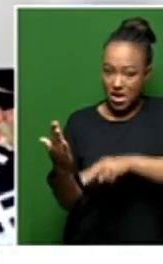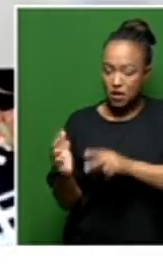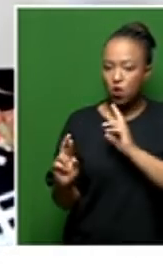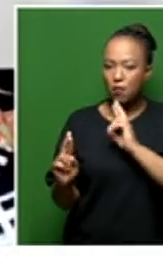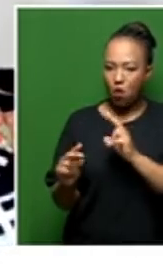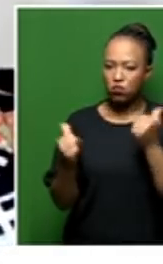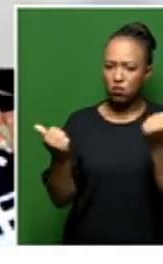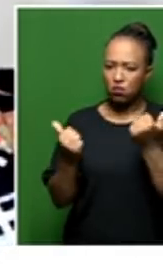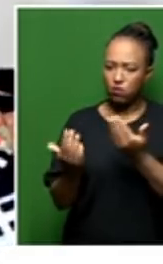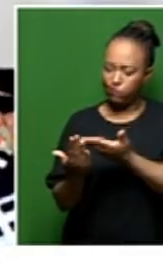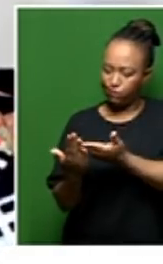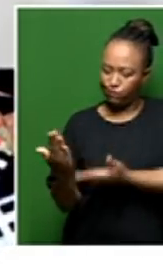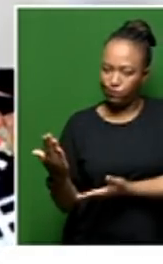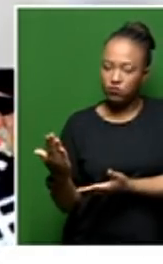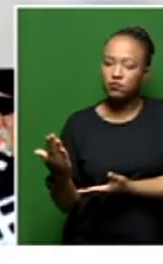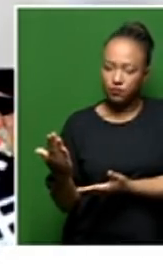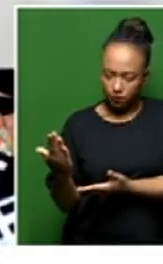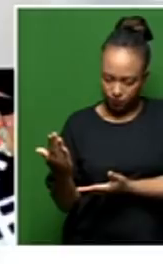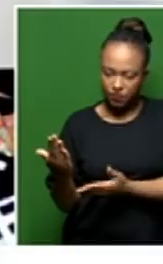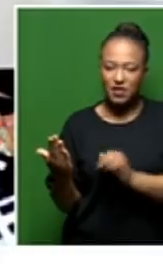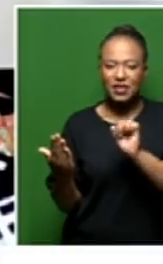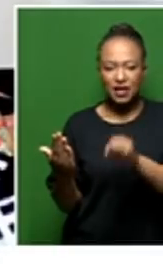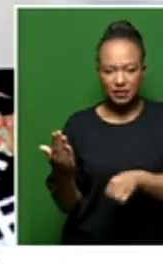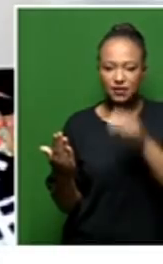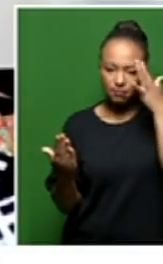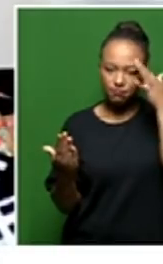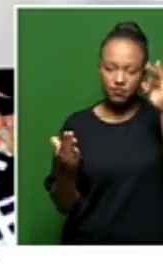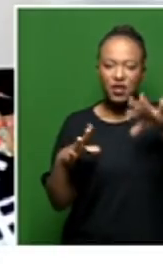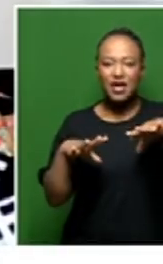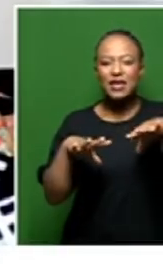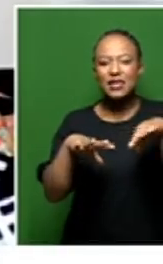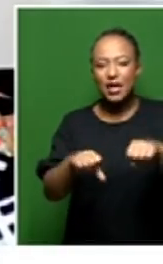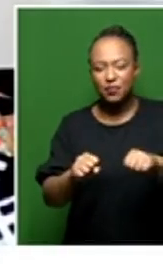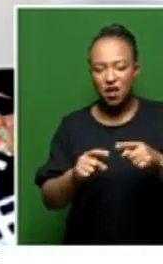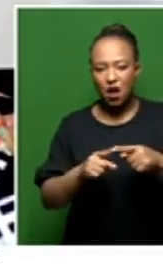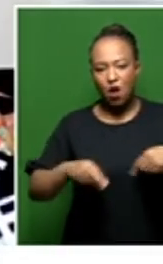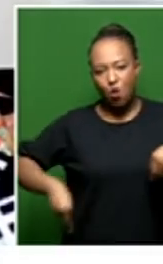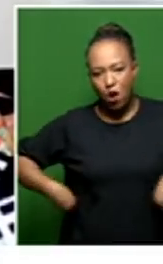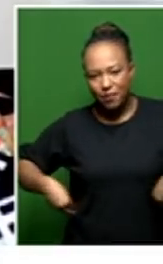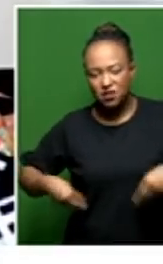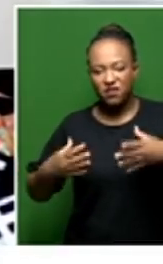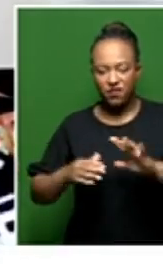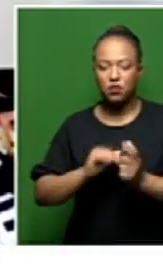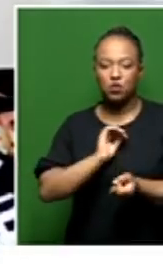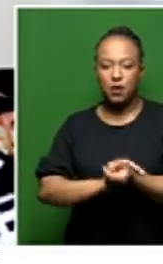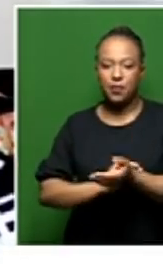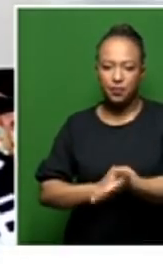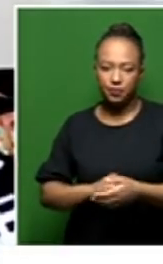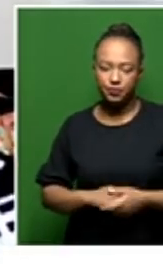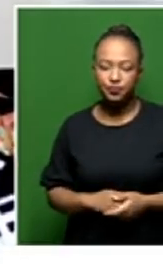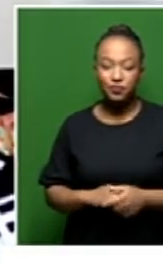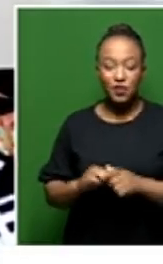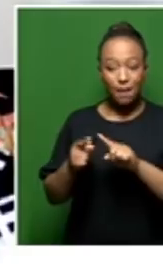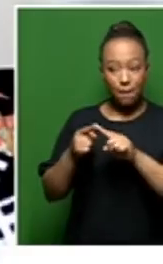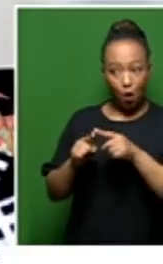report already, it does establish that there was, in fact, state capture. To that point, just in